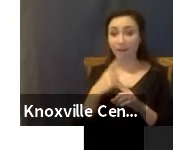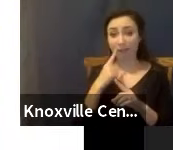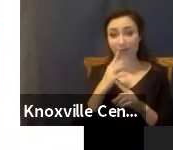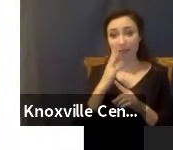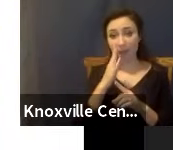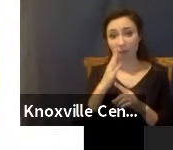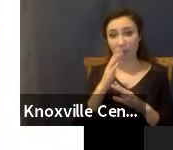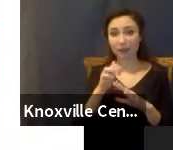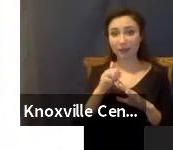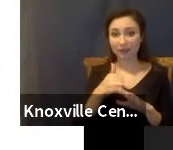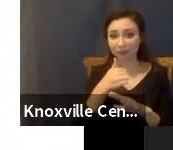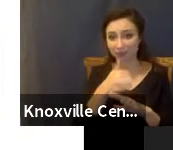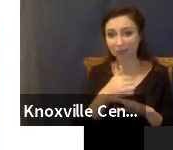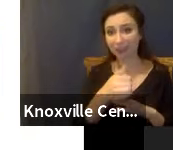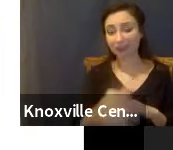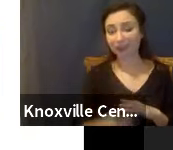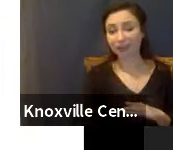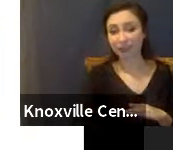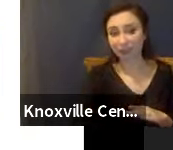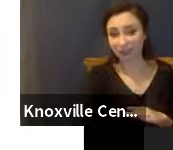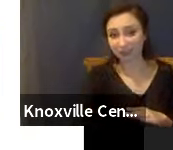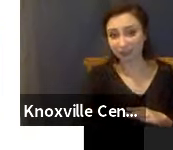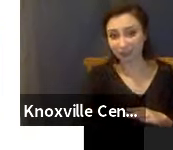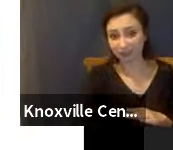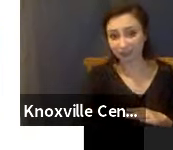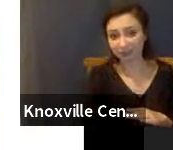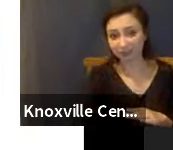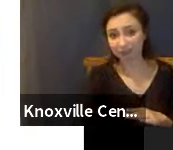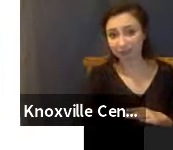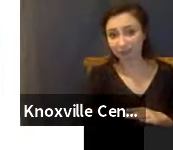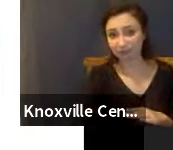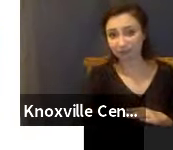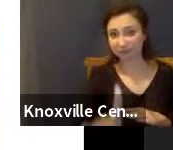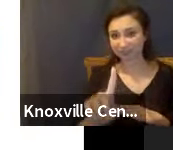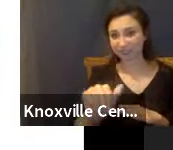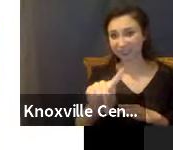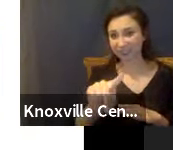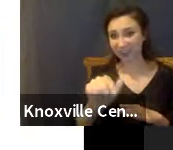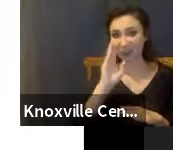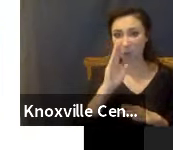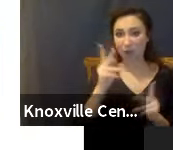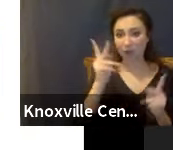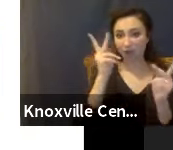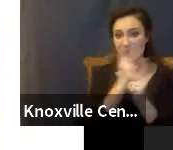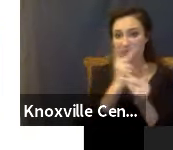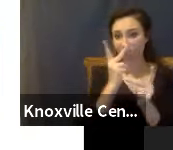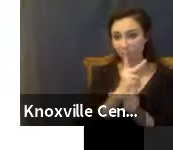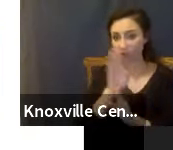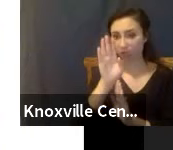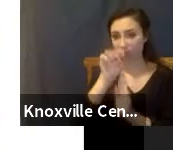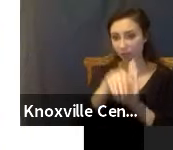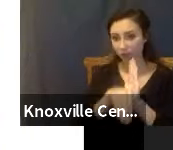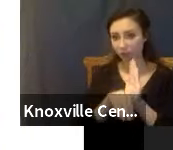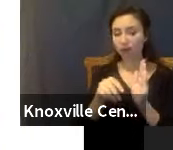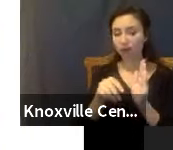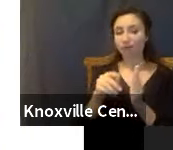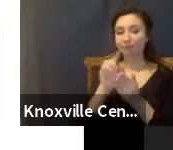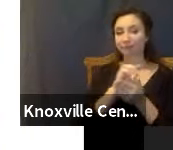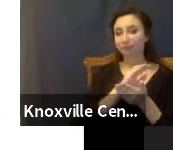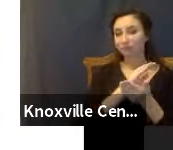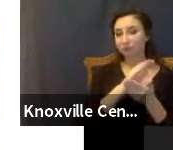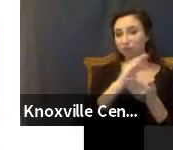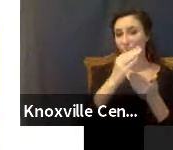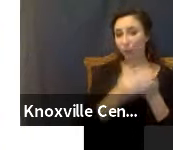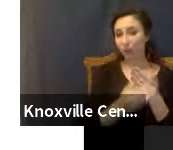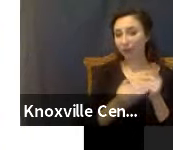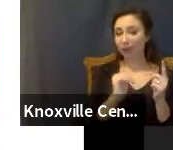setting of potentially worsening data. I simply, over the weekend, just went back through, and this is not intended to